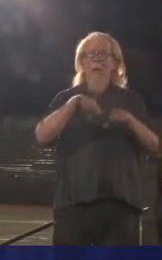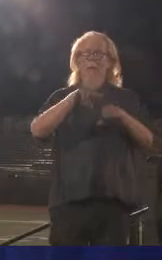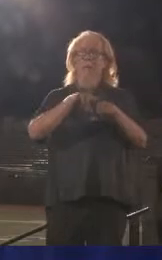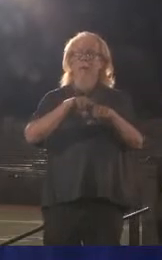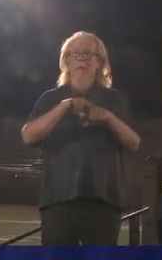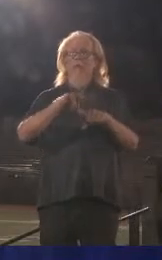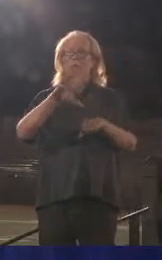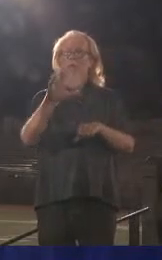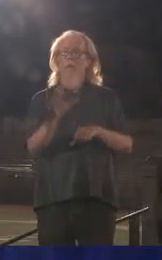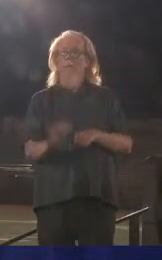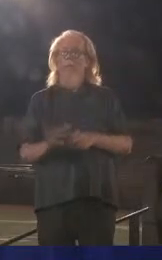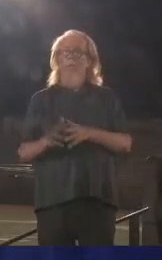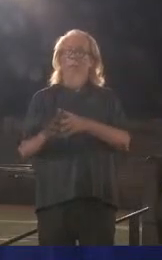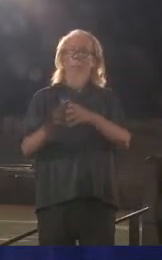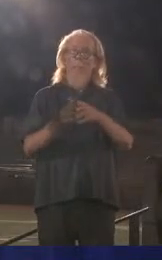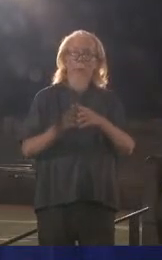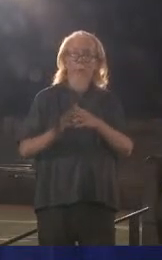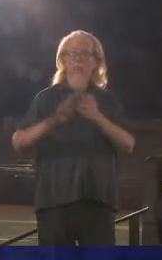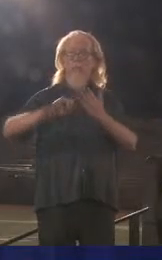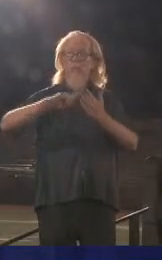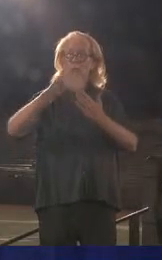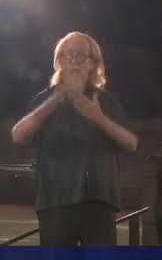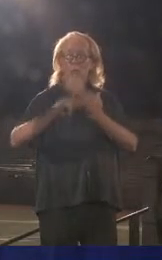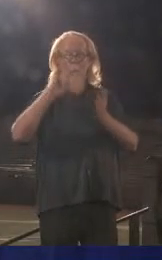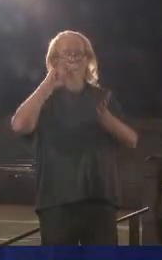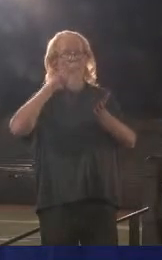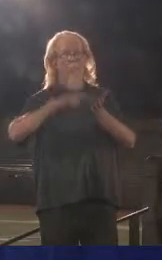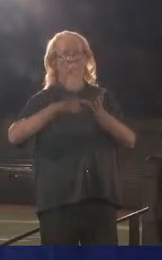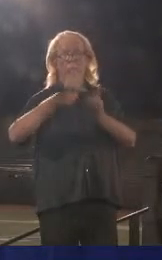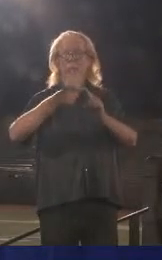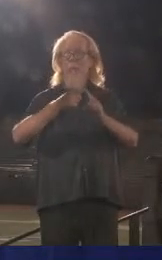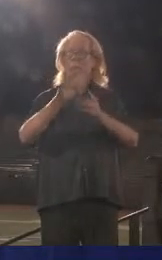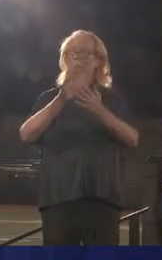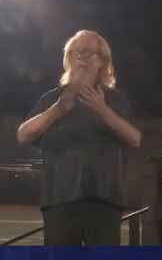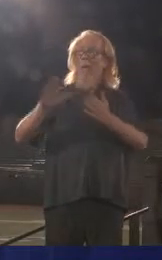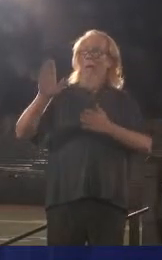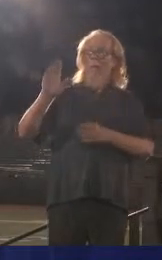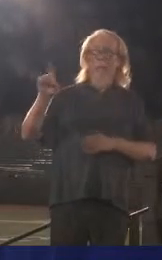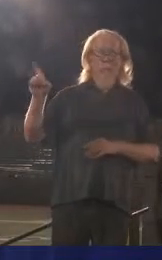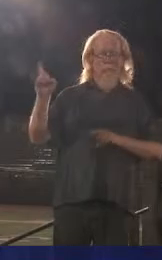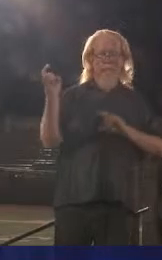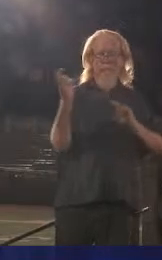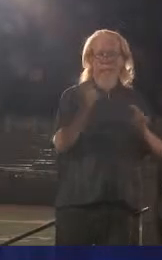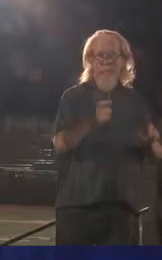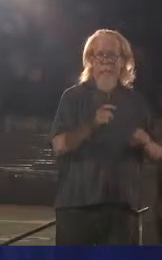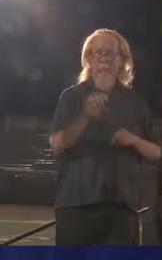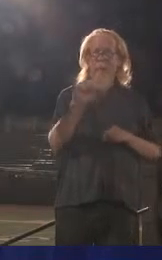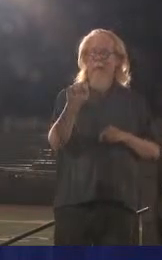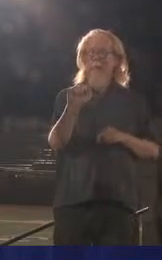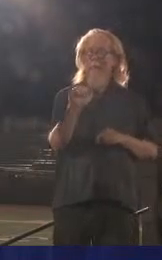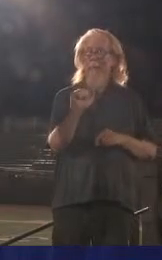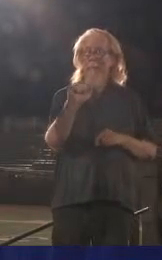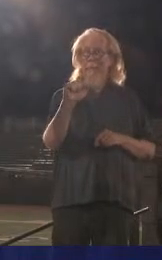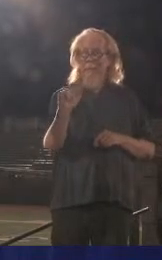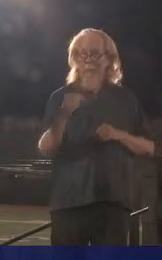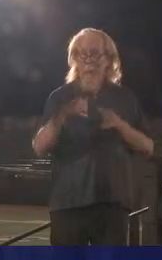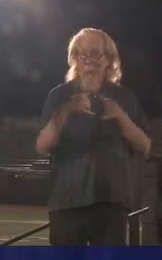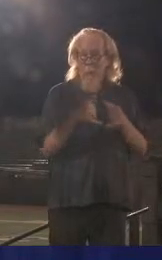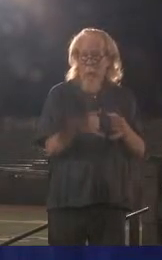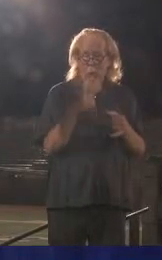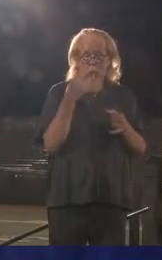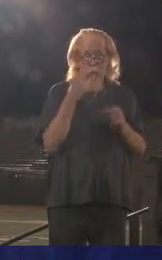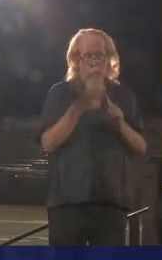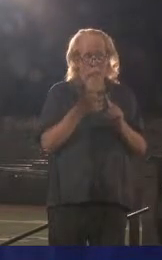American Recognition Program Award from College Board, a CTE Award from her group's coding project on